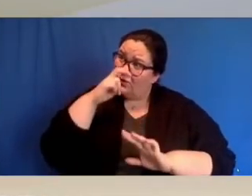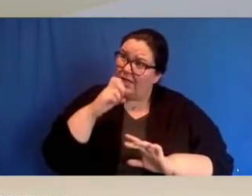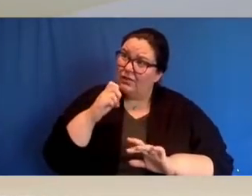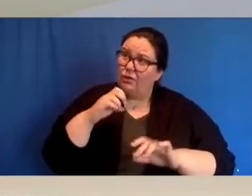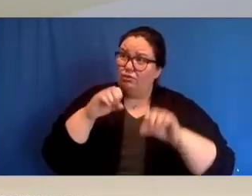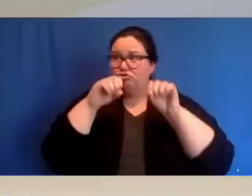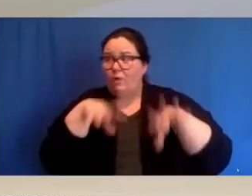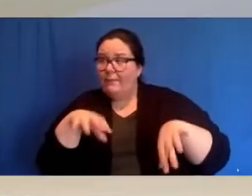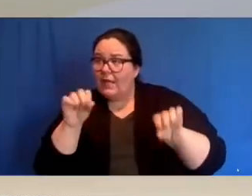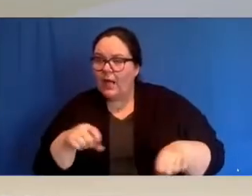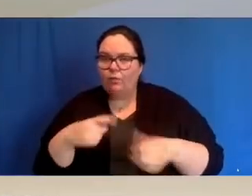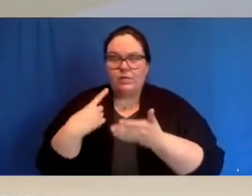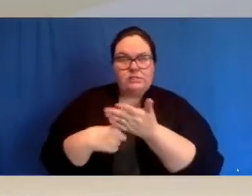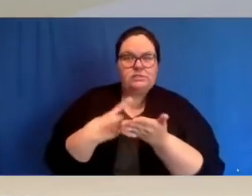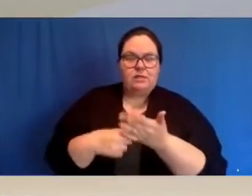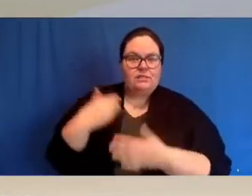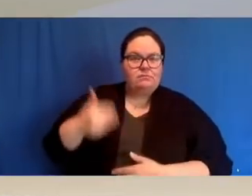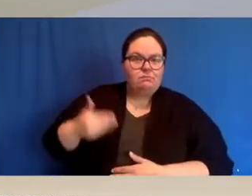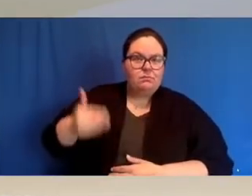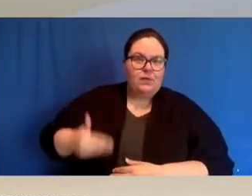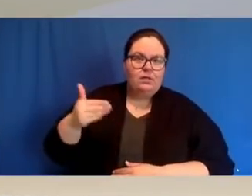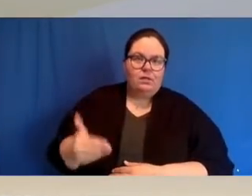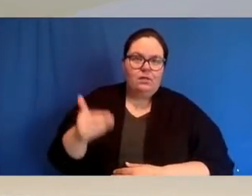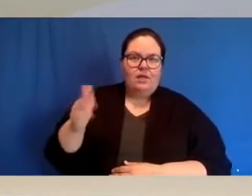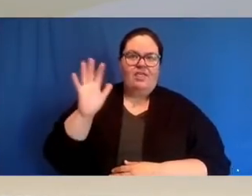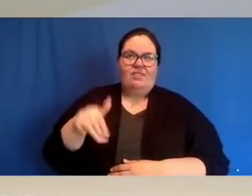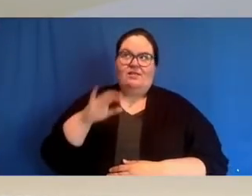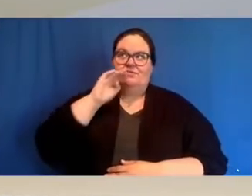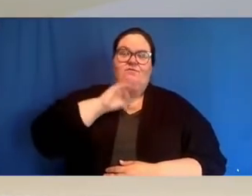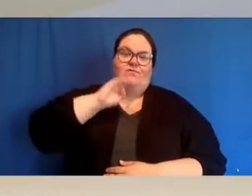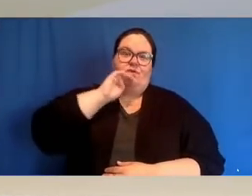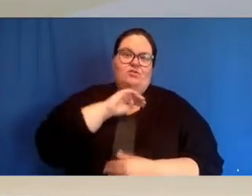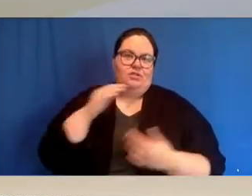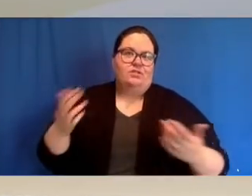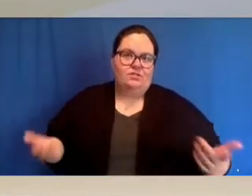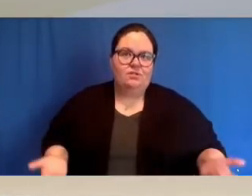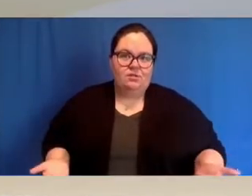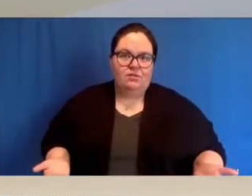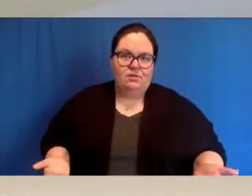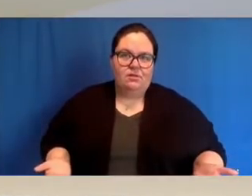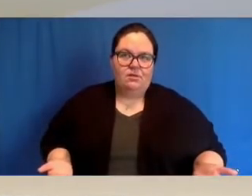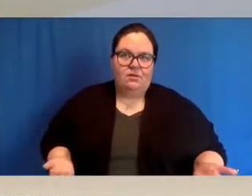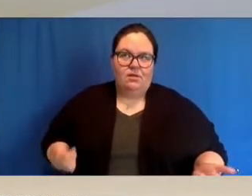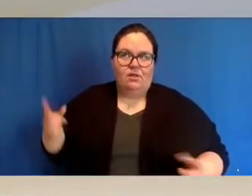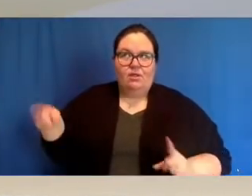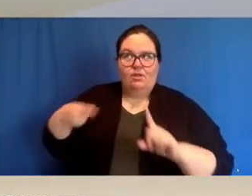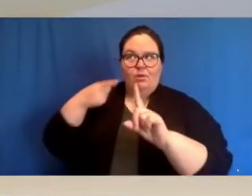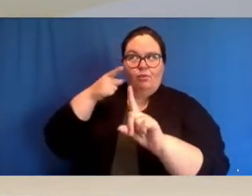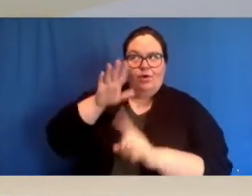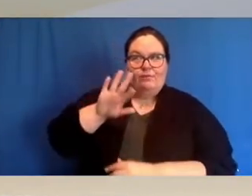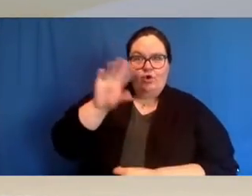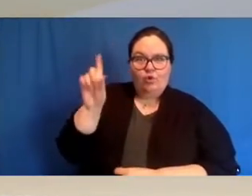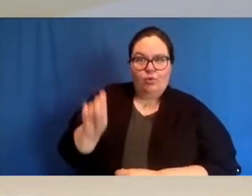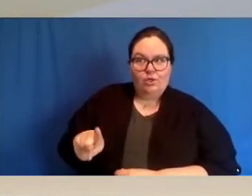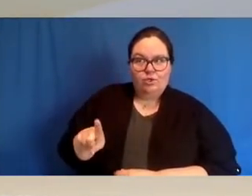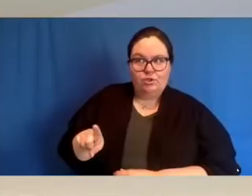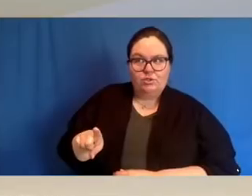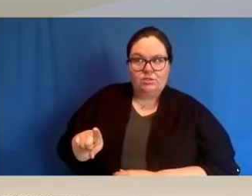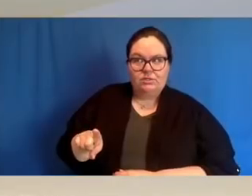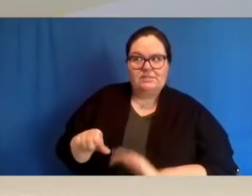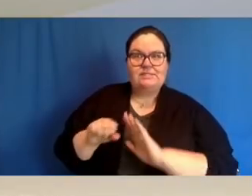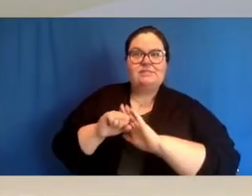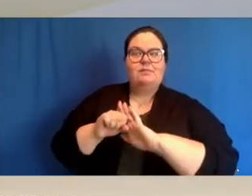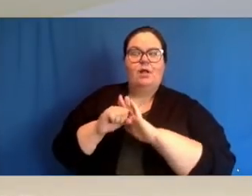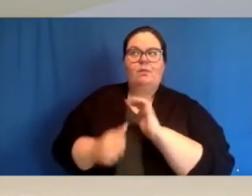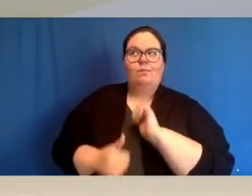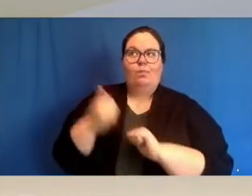to. I think that's the frustration. The point of your question, I think, it symbolizes what